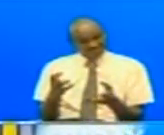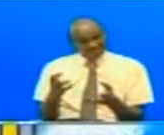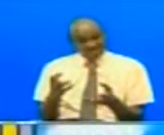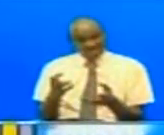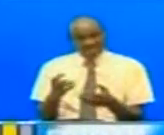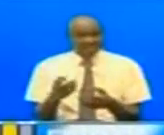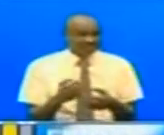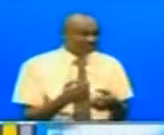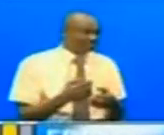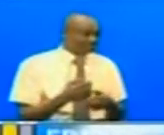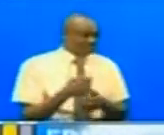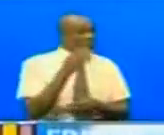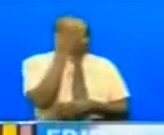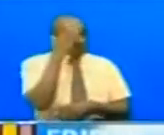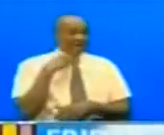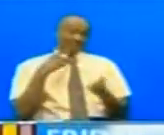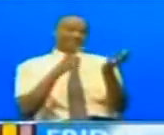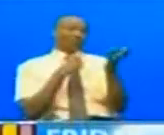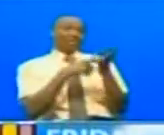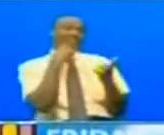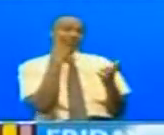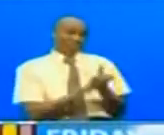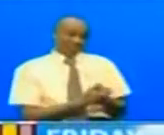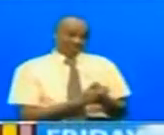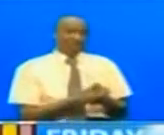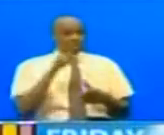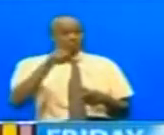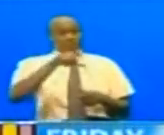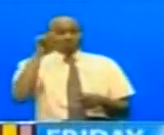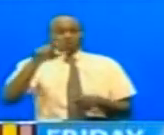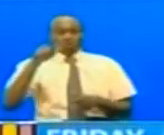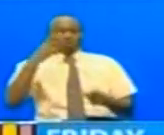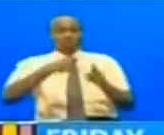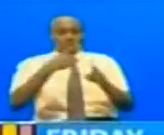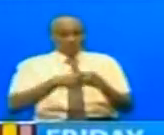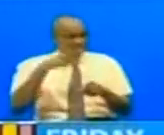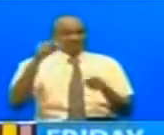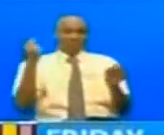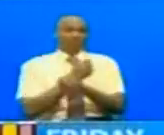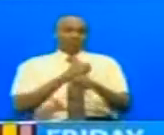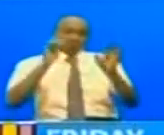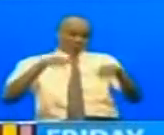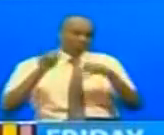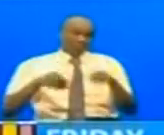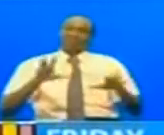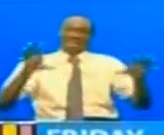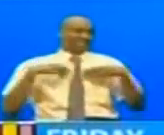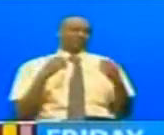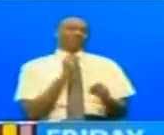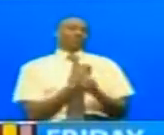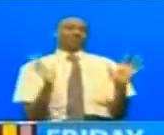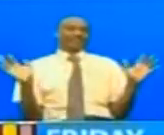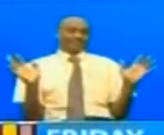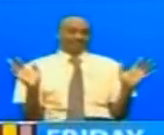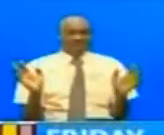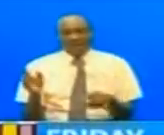know, there is a Swahili saying which says that mchagua jembe si mkulima. Mchagua jembe. So I have accepted. You've accepted. Yes. All right. But